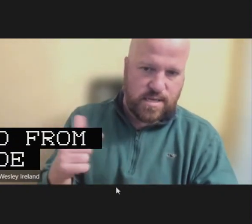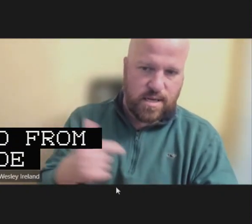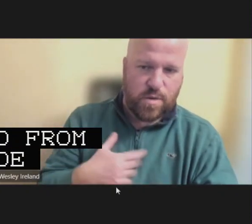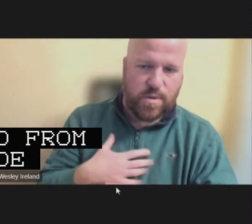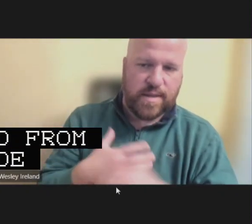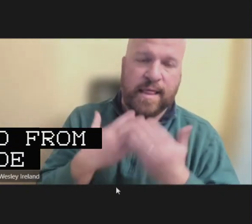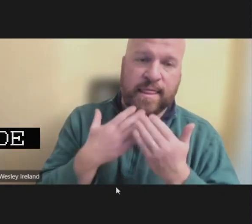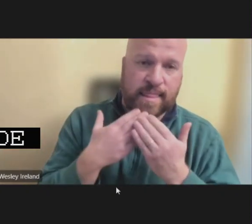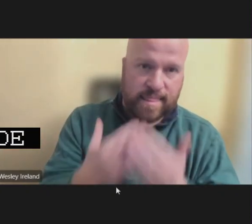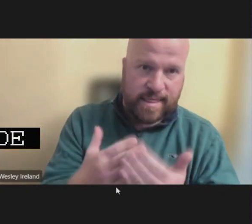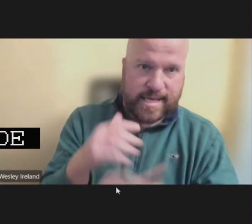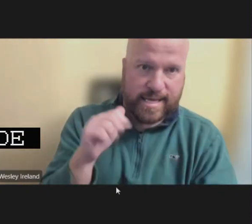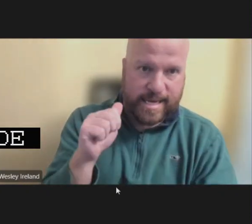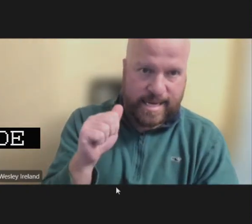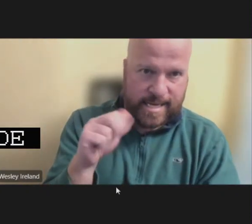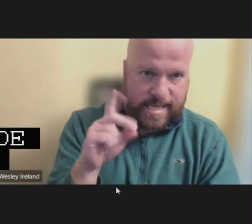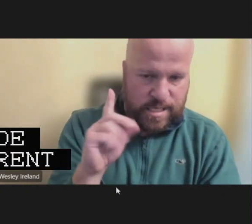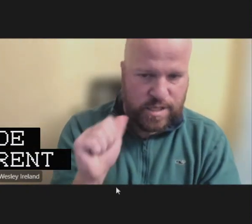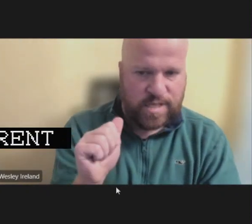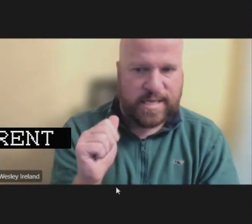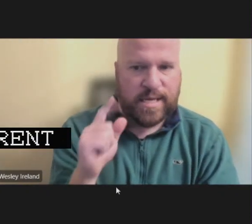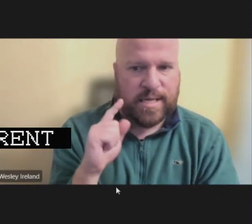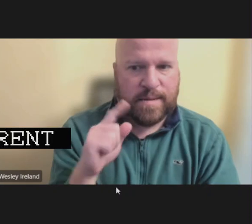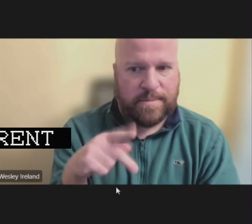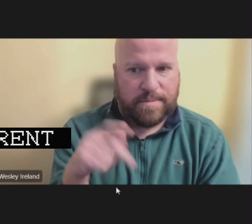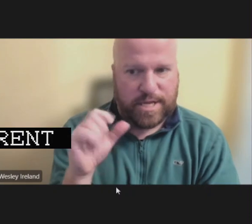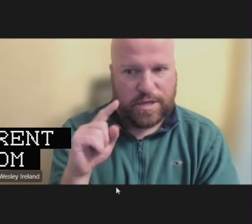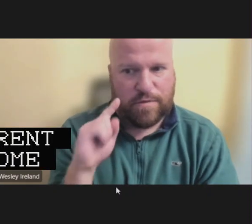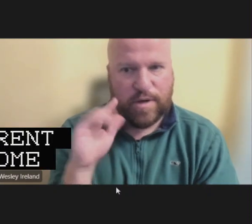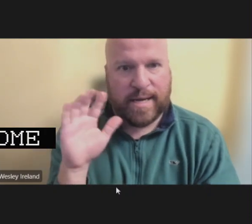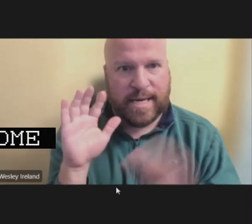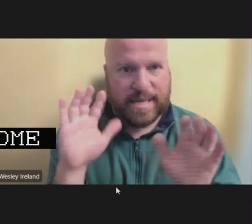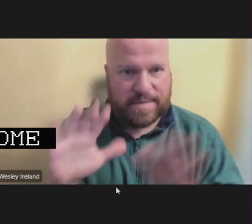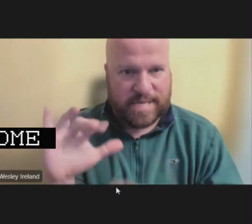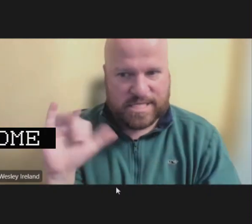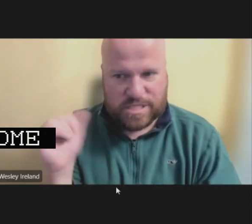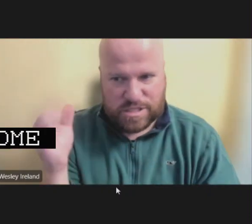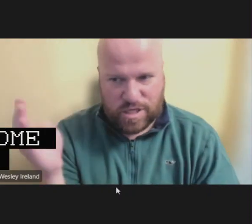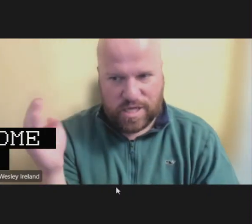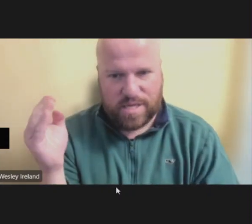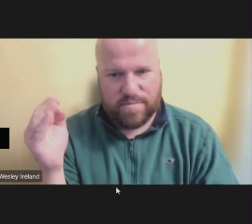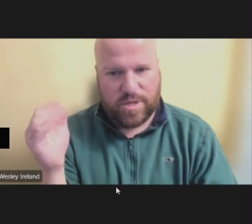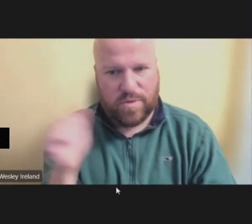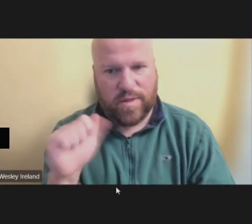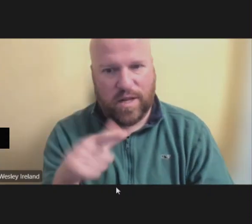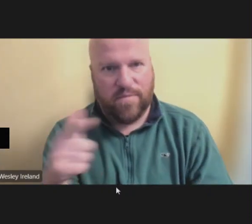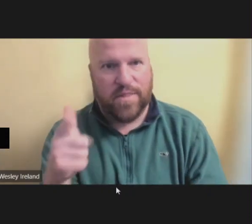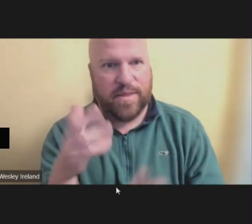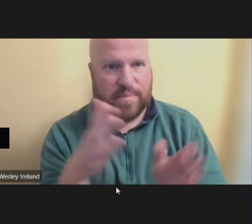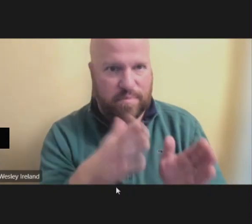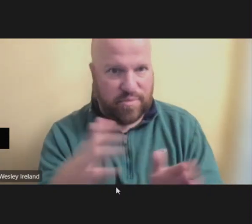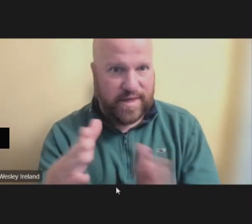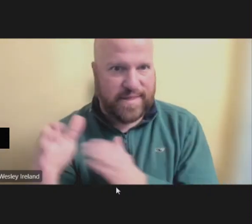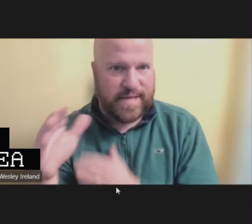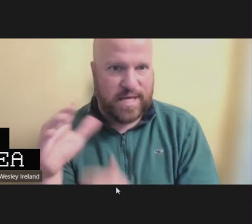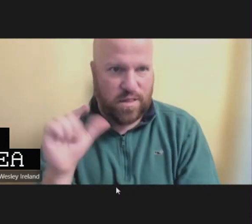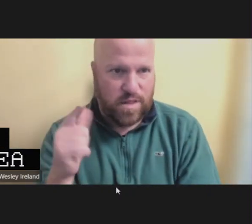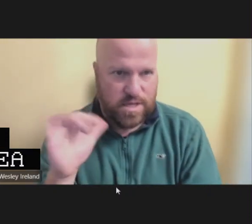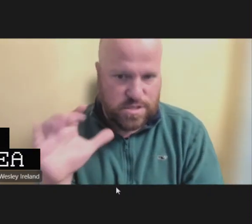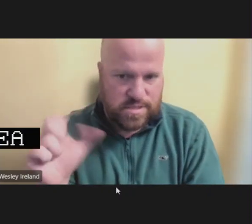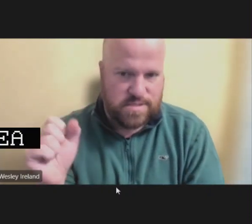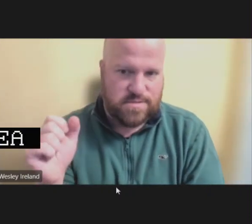us presentations. And I would like to thank Andrea Patton for doing an amazing job with all of these